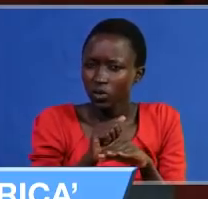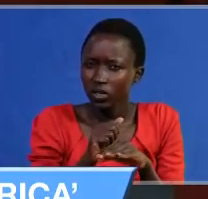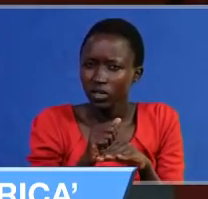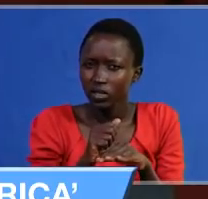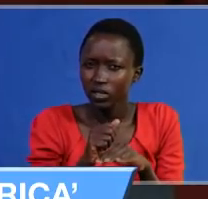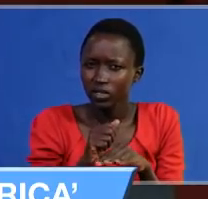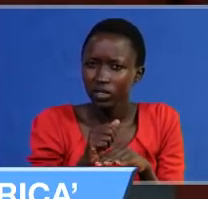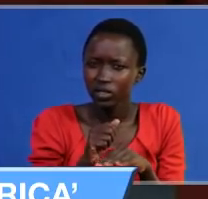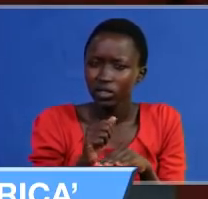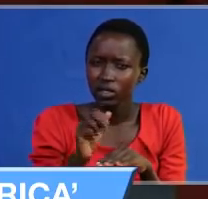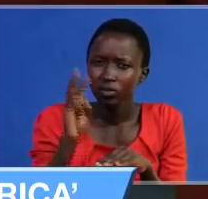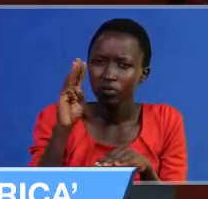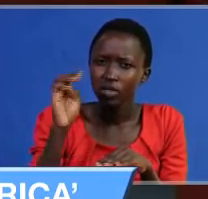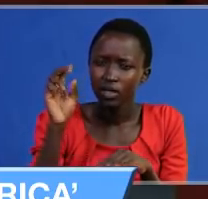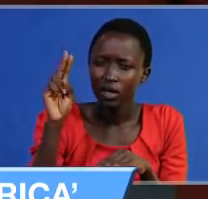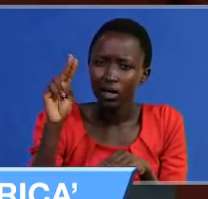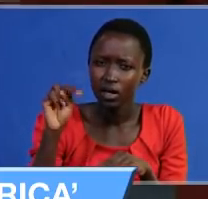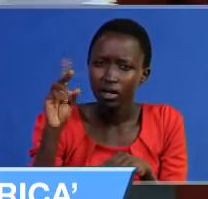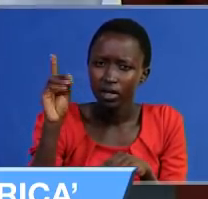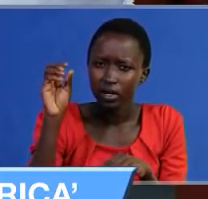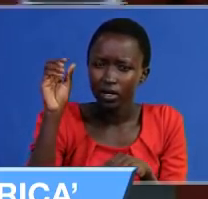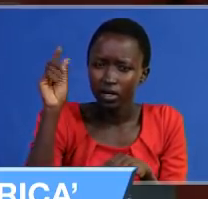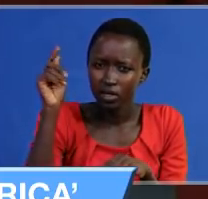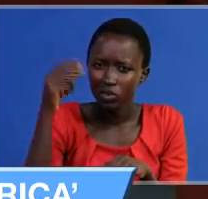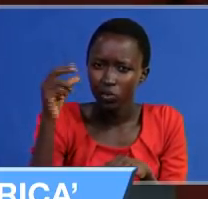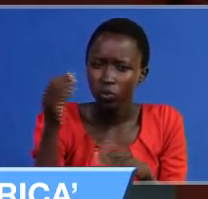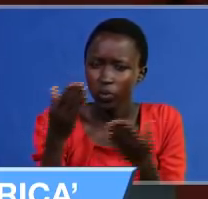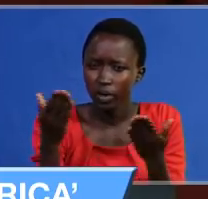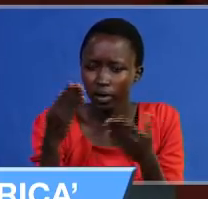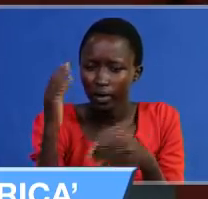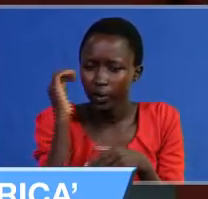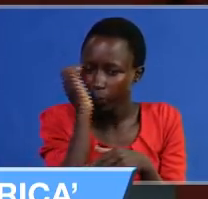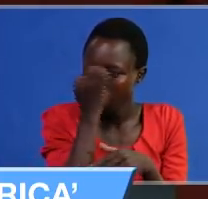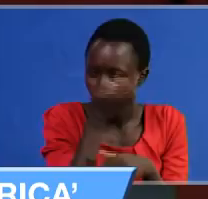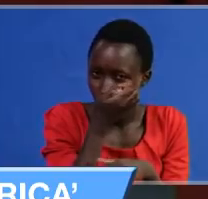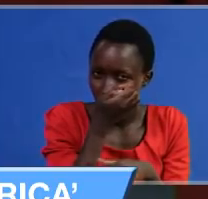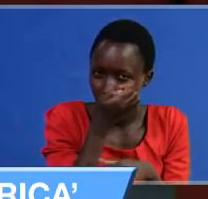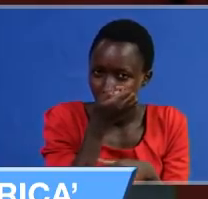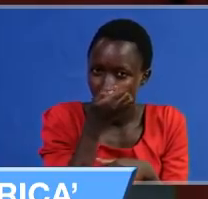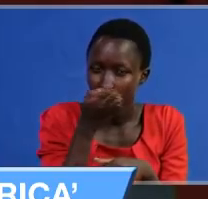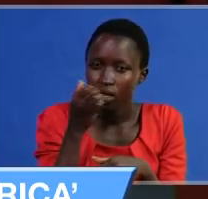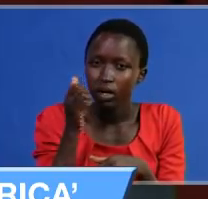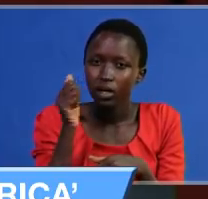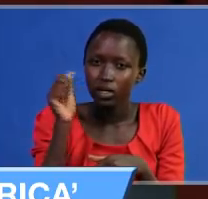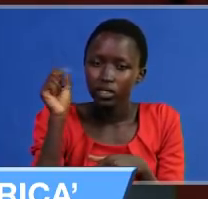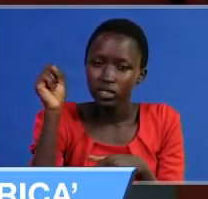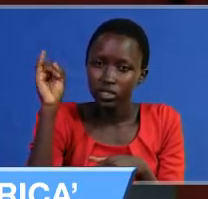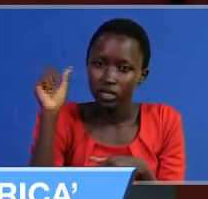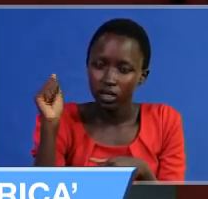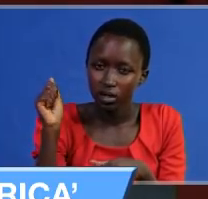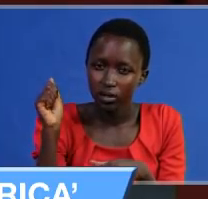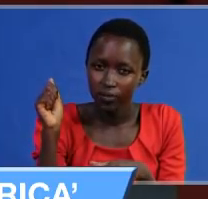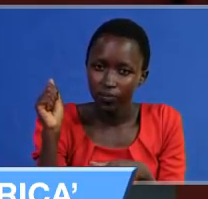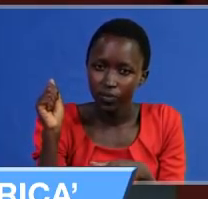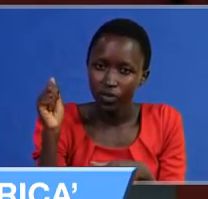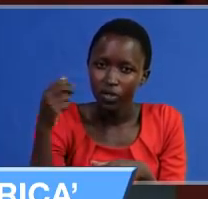These were called the Neanderthal. In Europe, in Asia, they were called the Homo